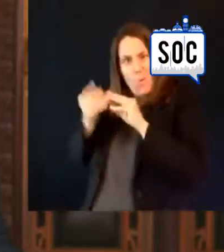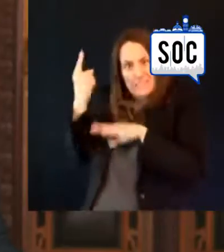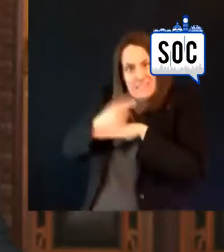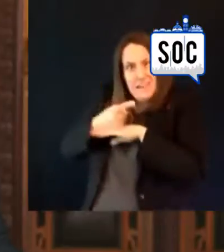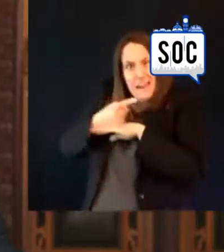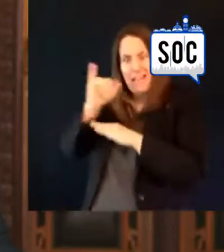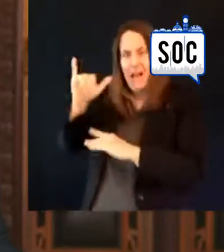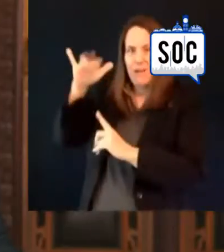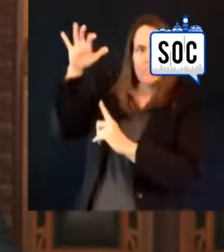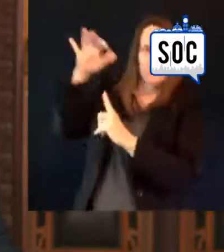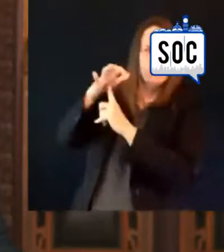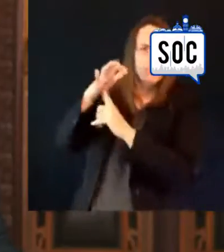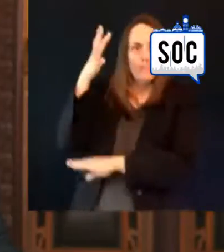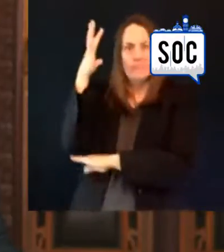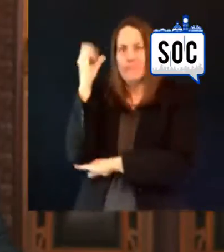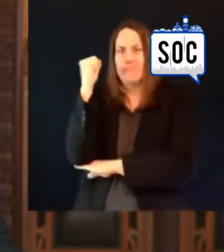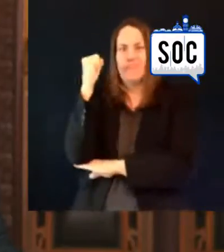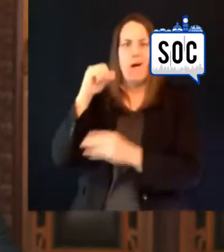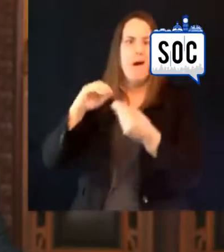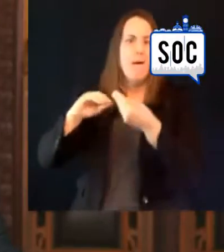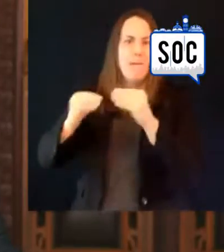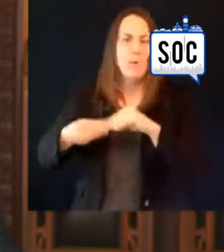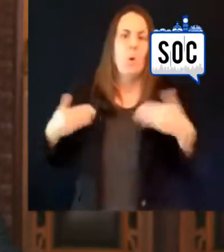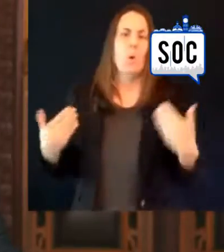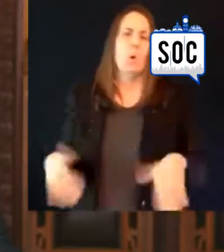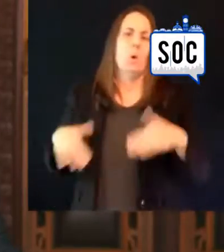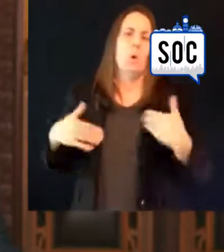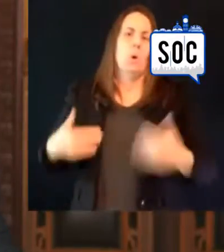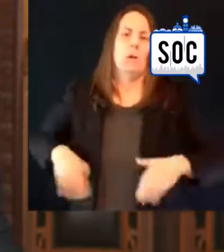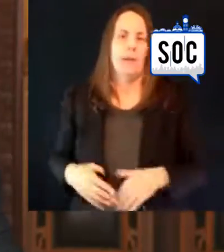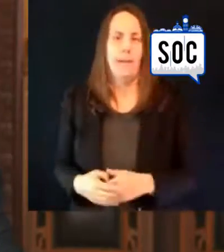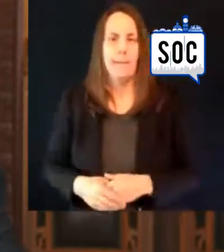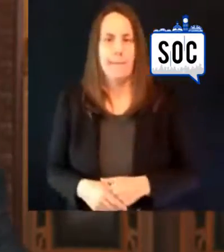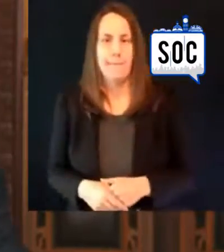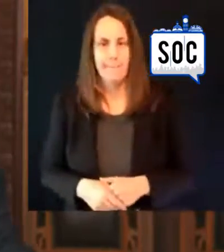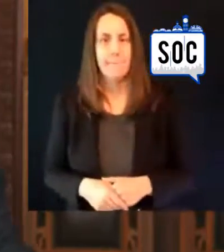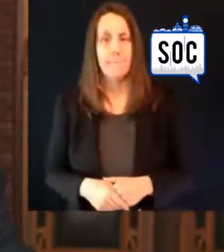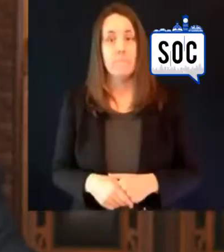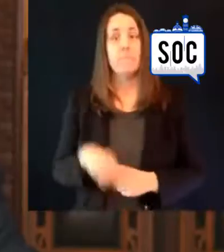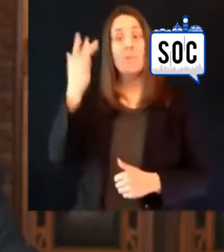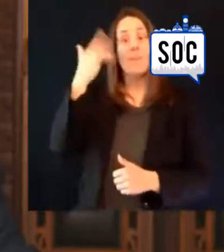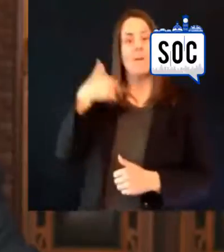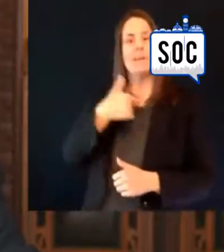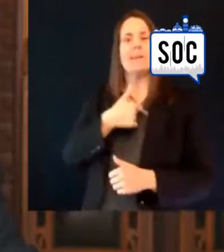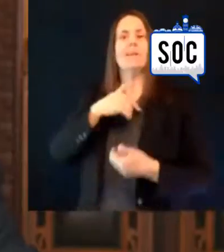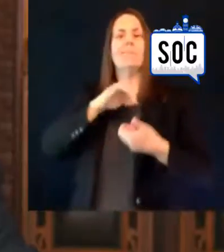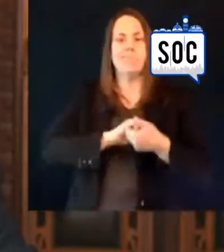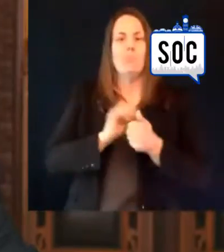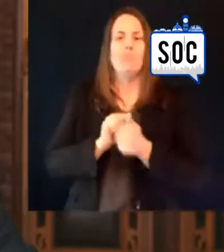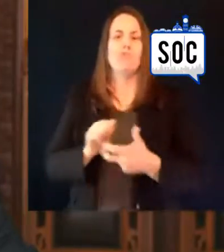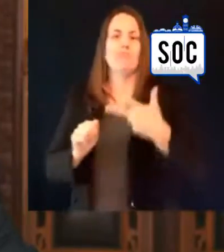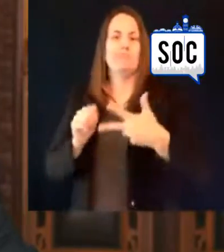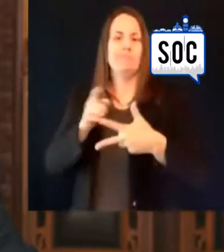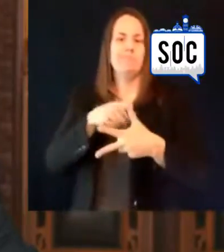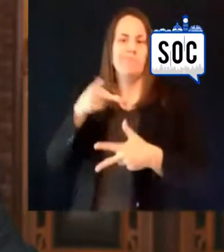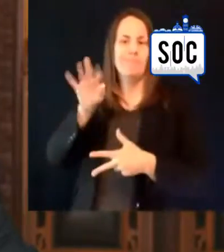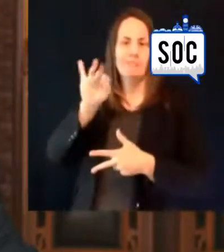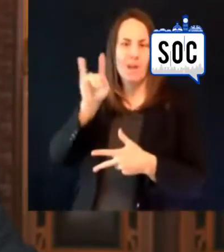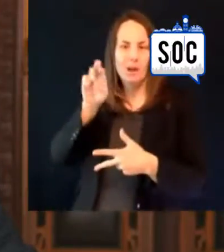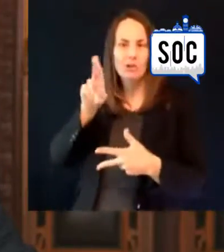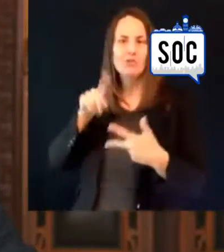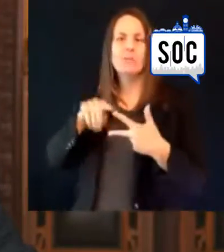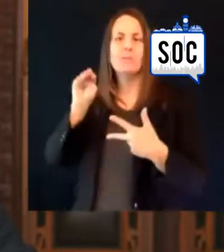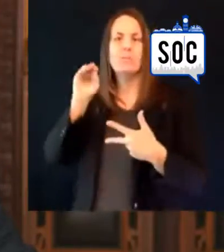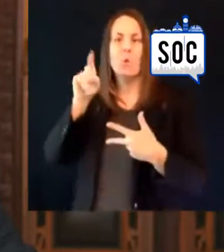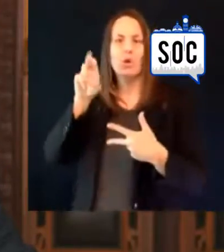either with Moderna, Pfizer, or Johnson & Johnson. We continue to expand and grow our vaccine